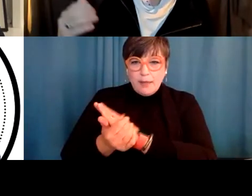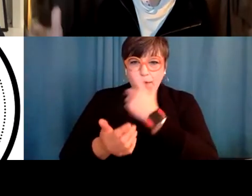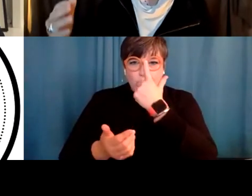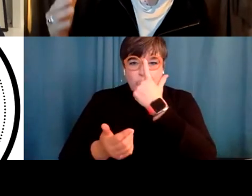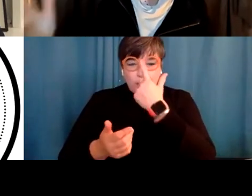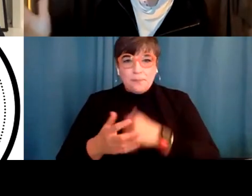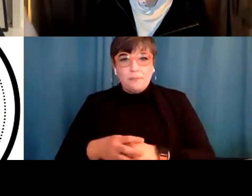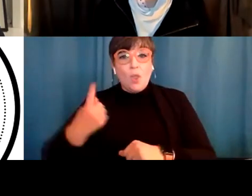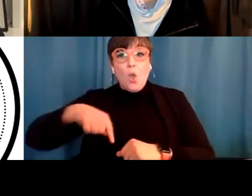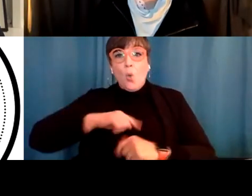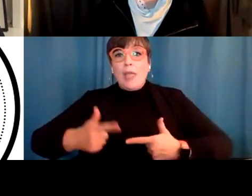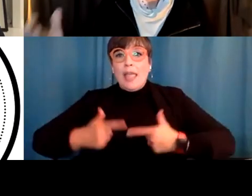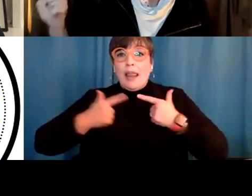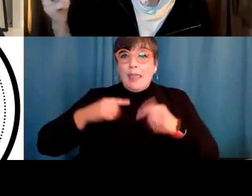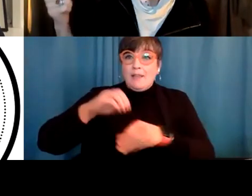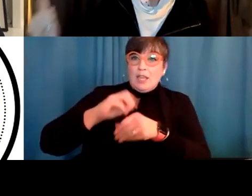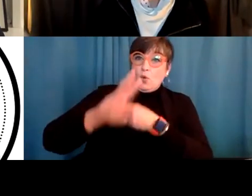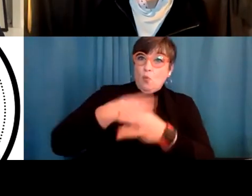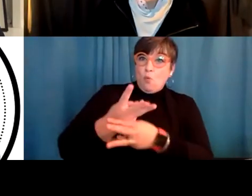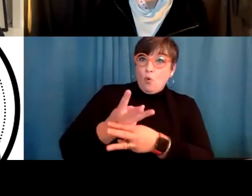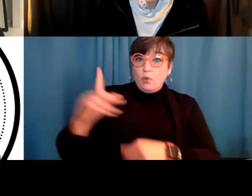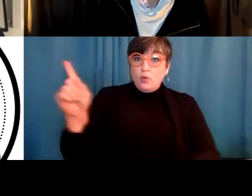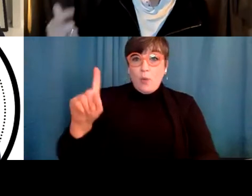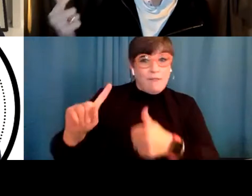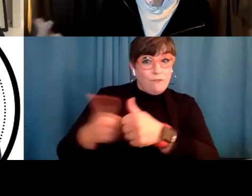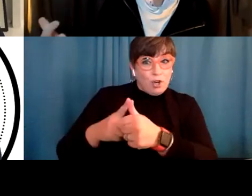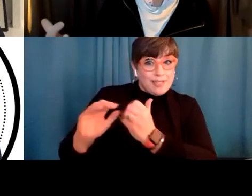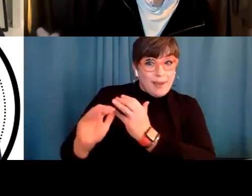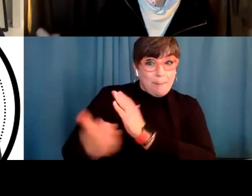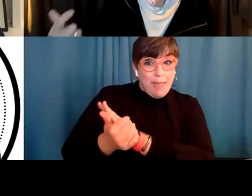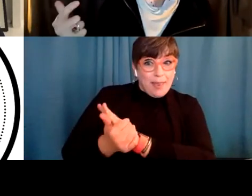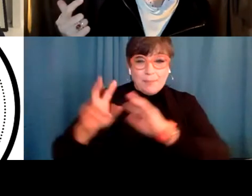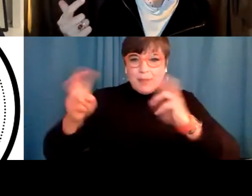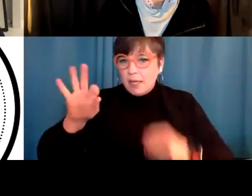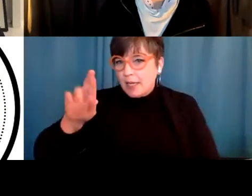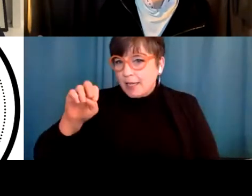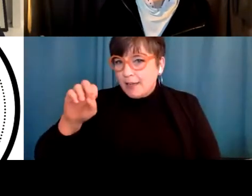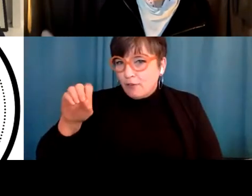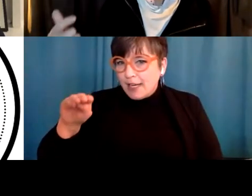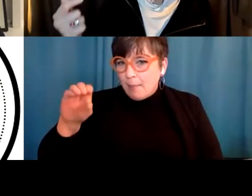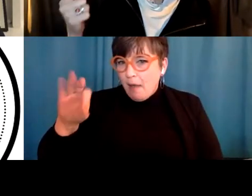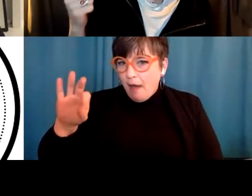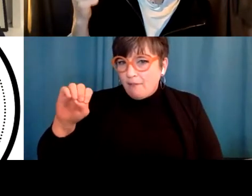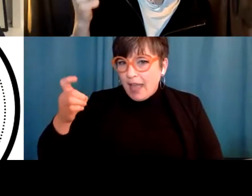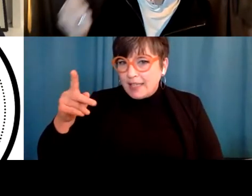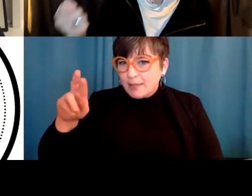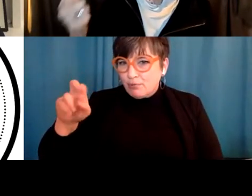First Amendment freedom of expression, number one. Mm. Second of all, corporations are not just private.